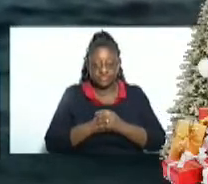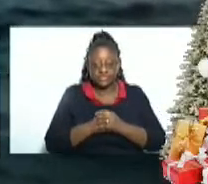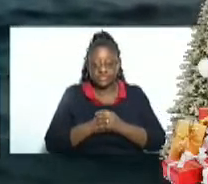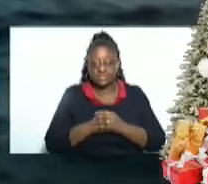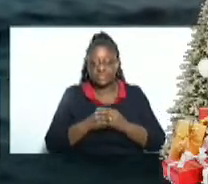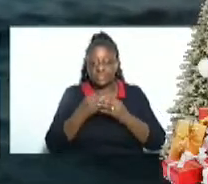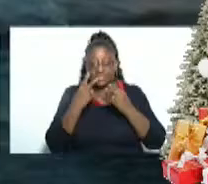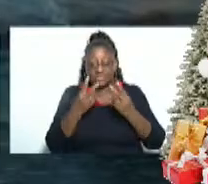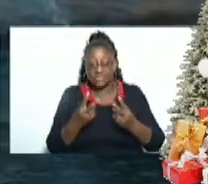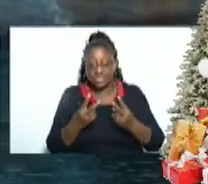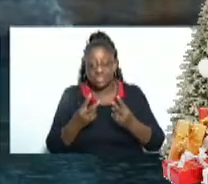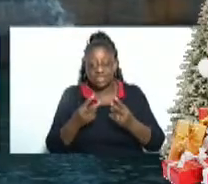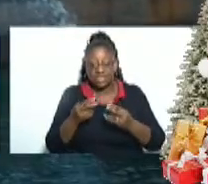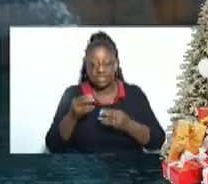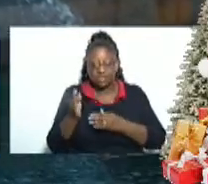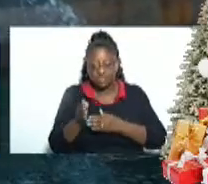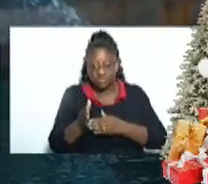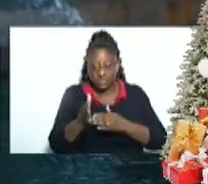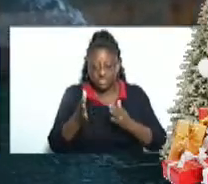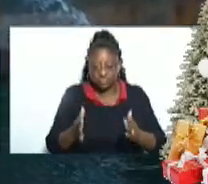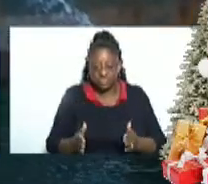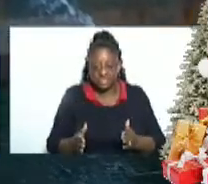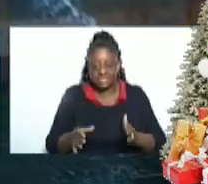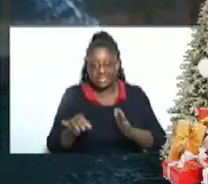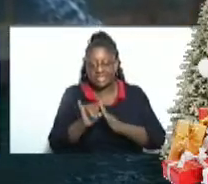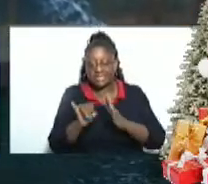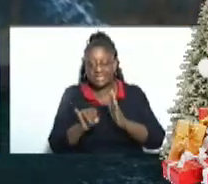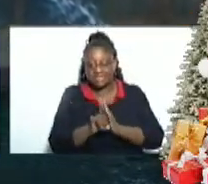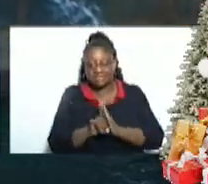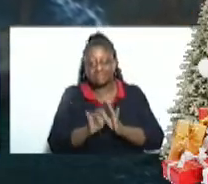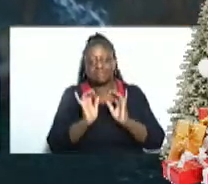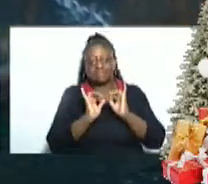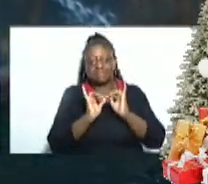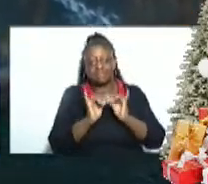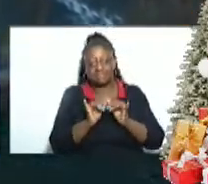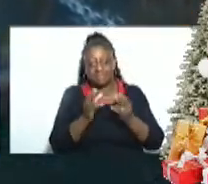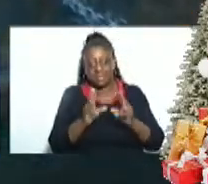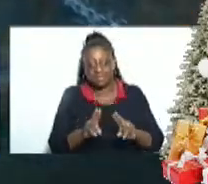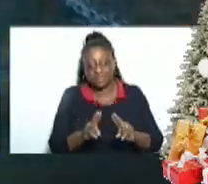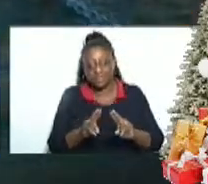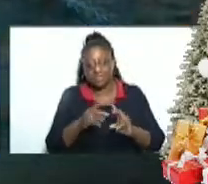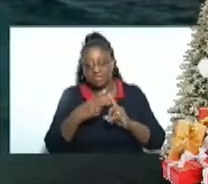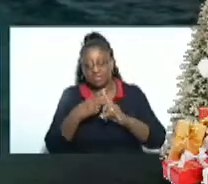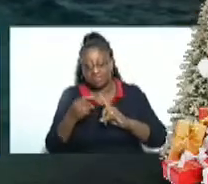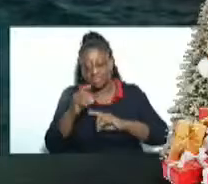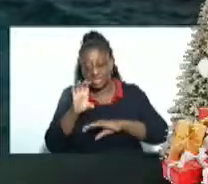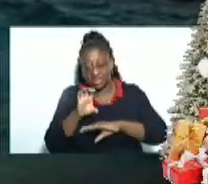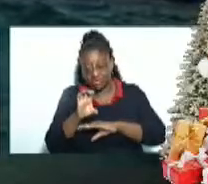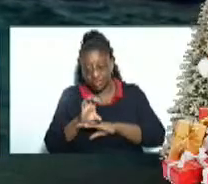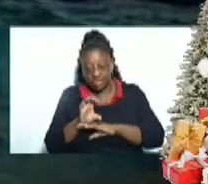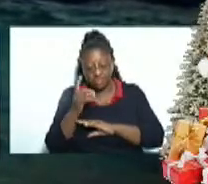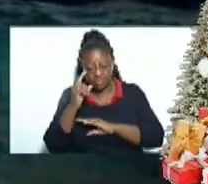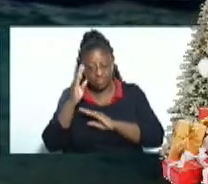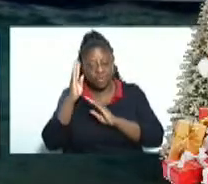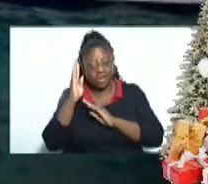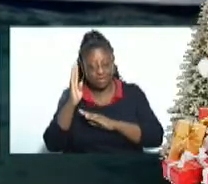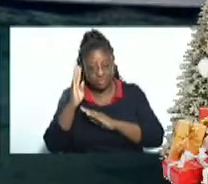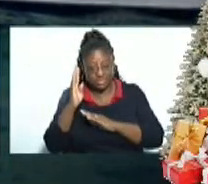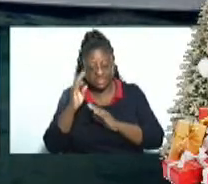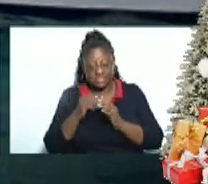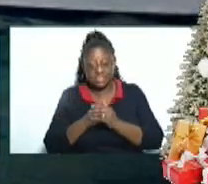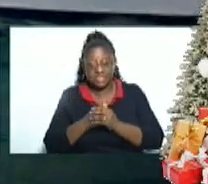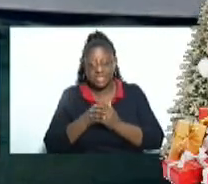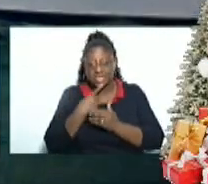Illegal, unreported fishing remains a transnational threat for both Latin America and the Caribbean. And while the Bahamas is not